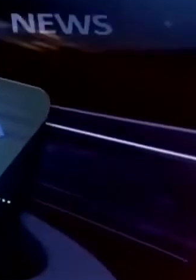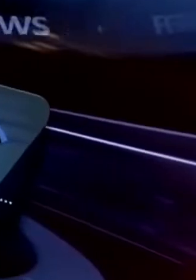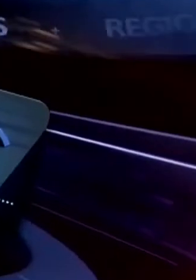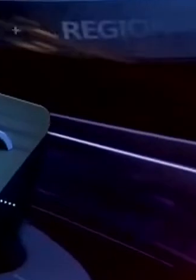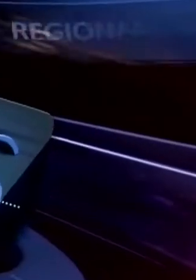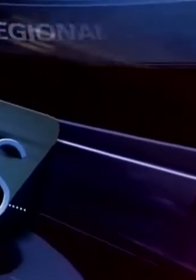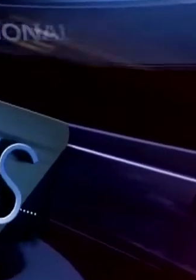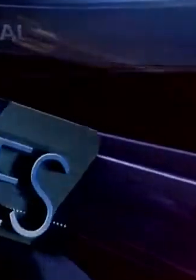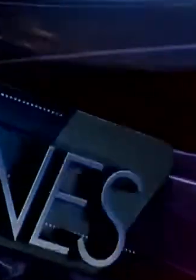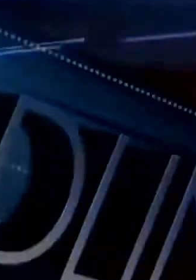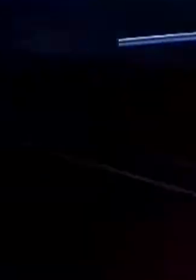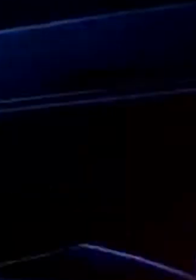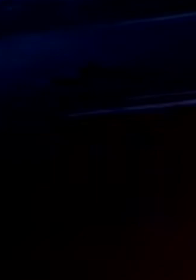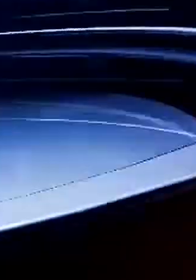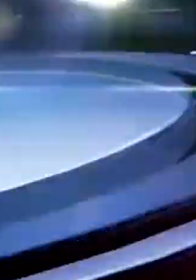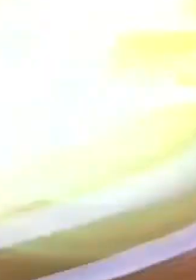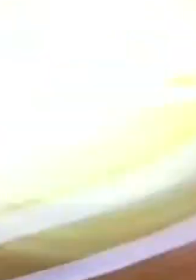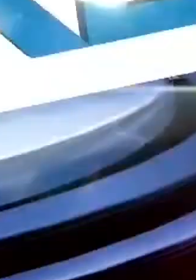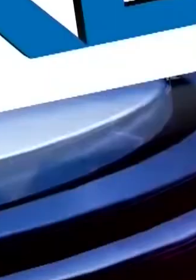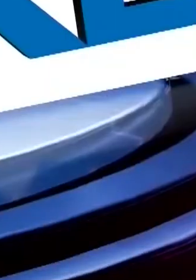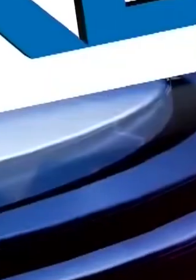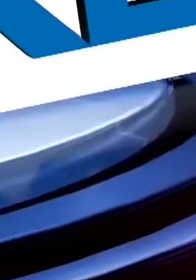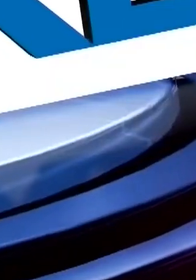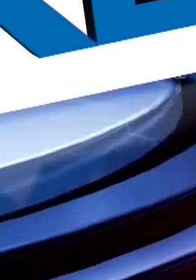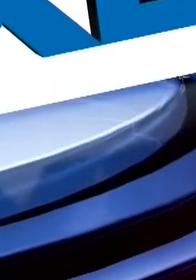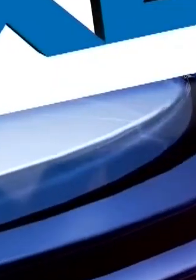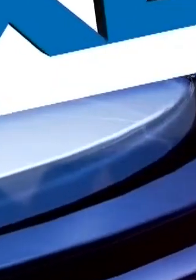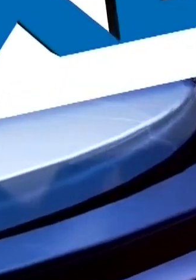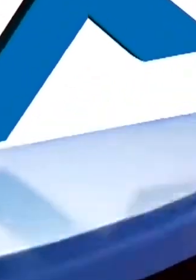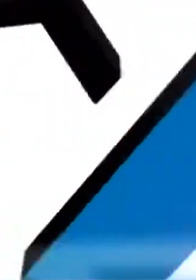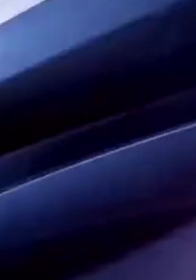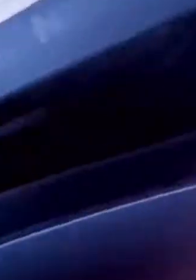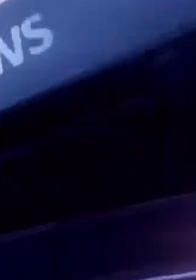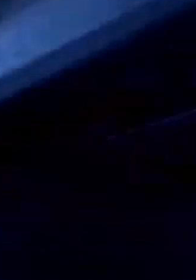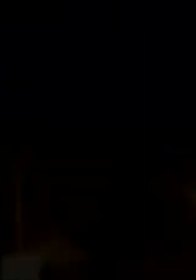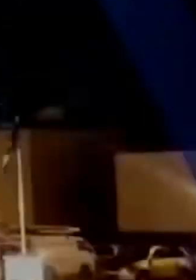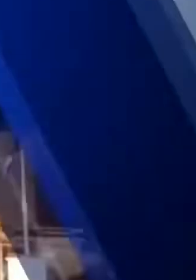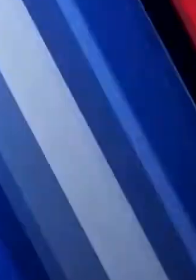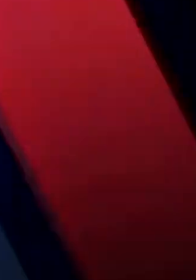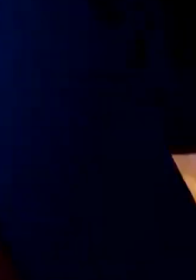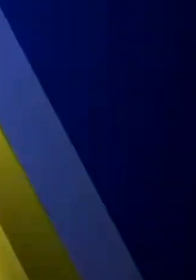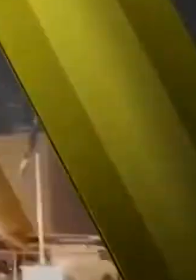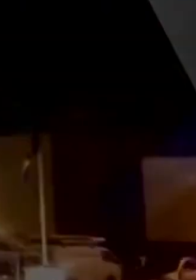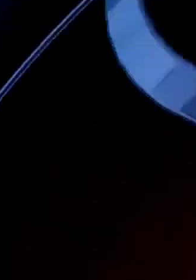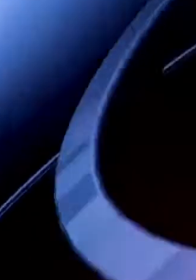Newsnight Headlines was brought to you compliments Omega XL.